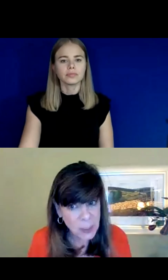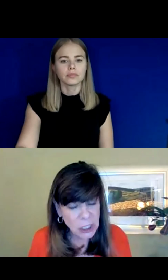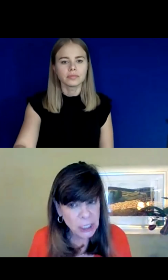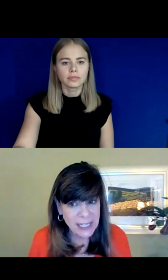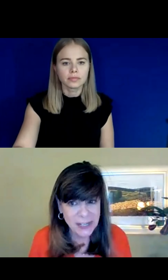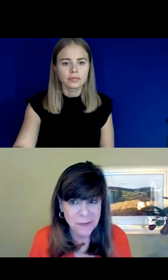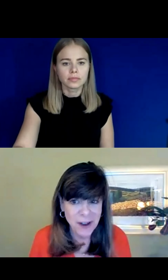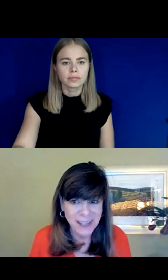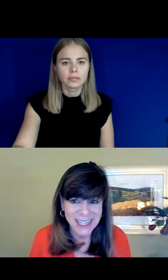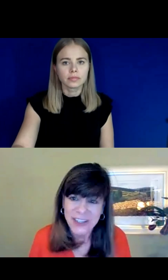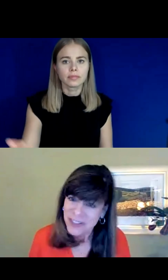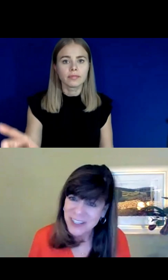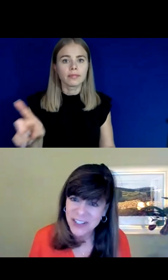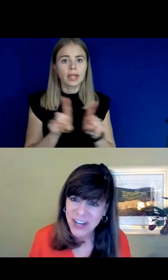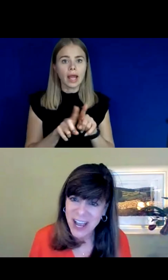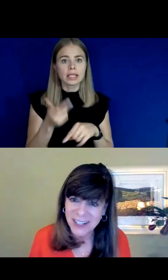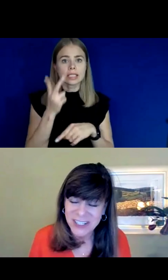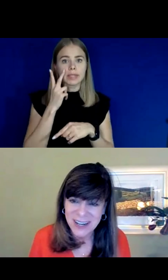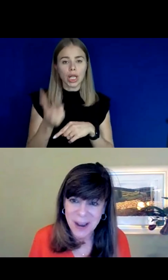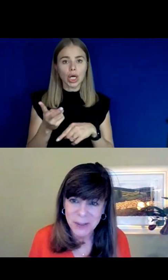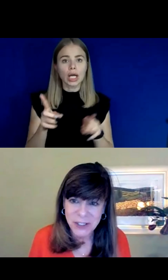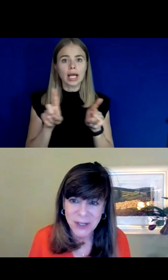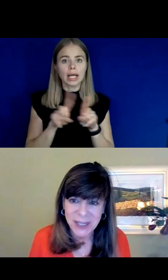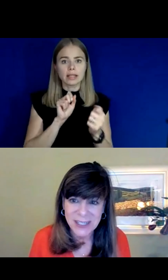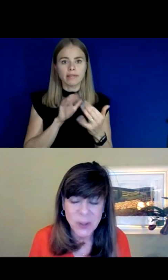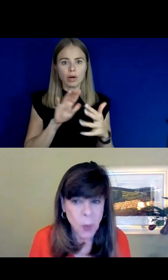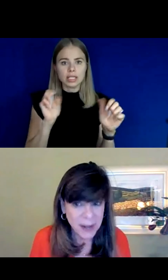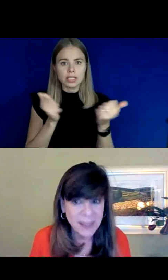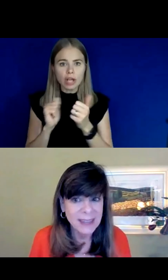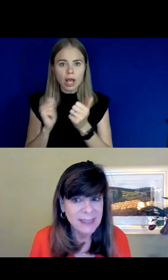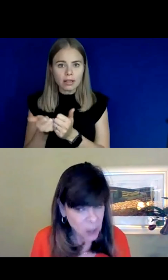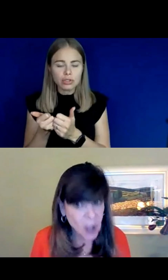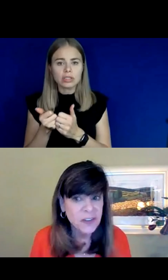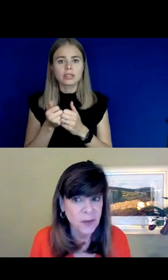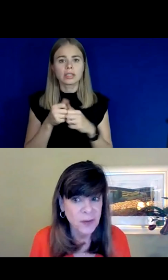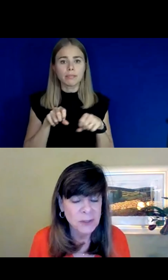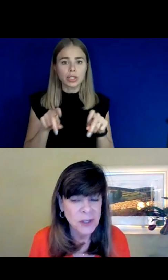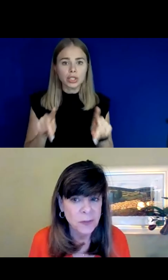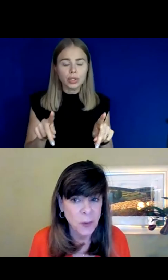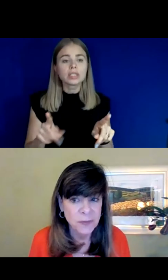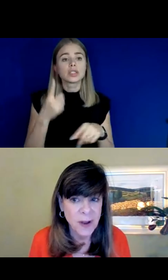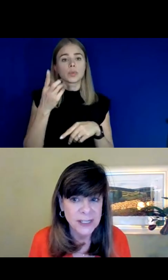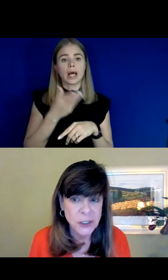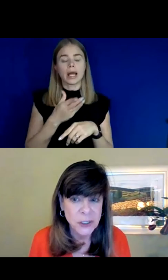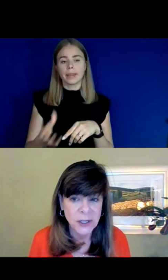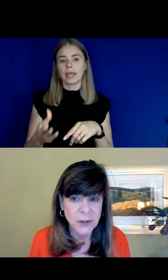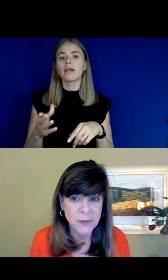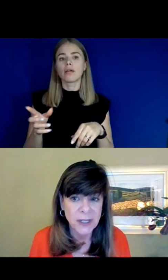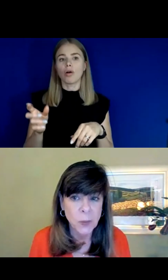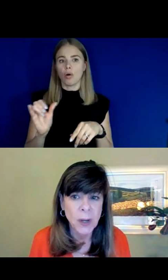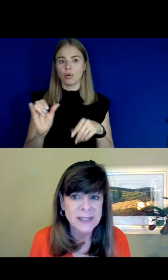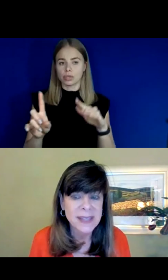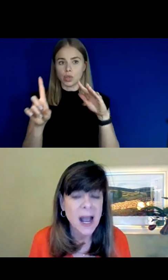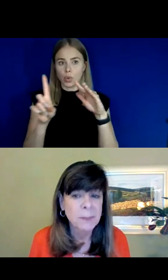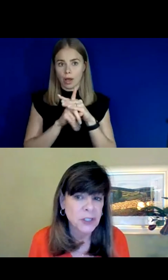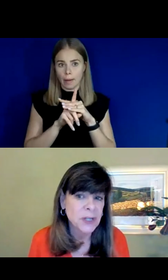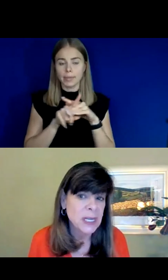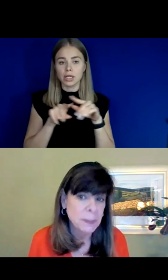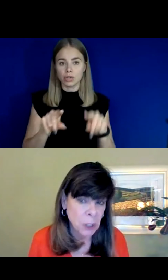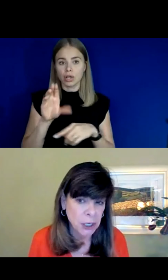But as we look at confronting these challenges and opportunities, the one thing that also came to the forefront during COVID was